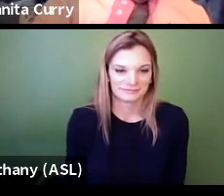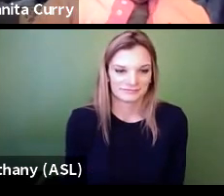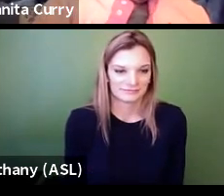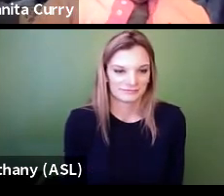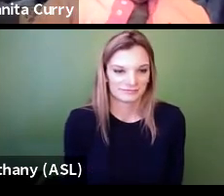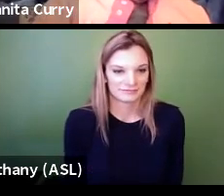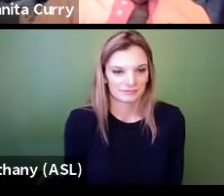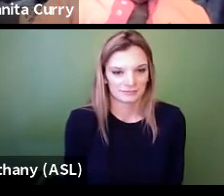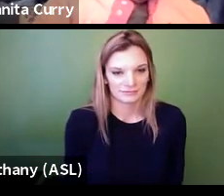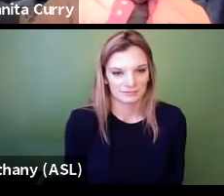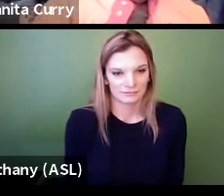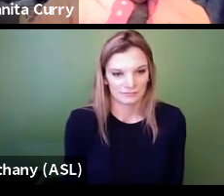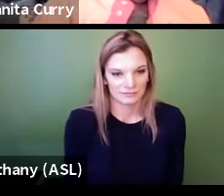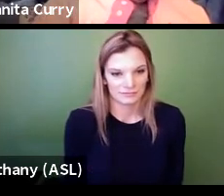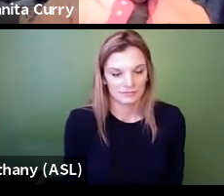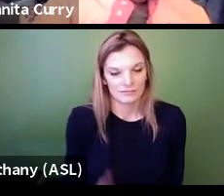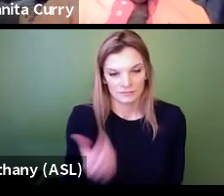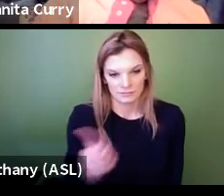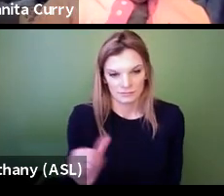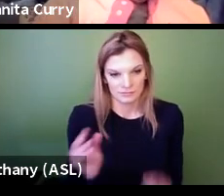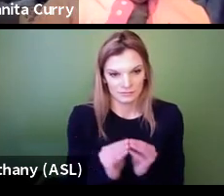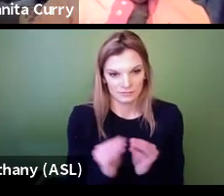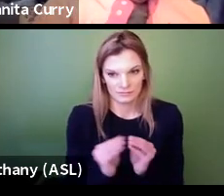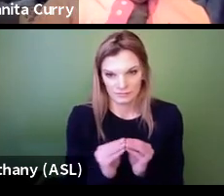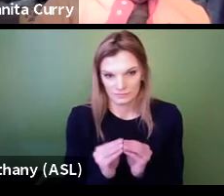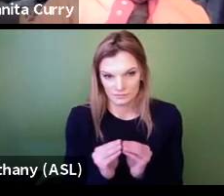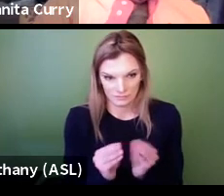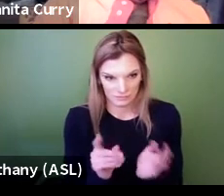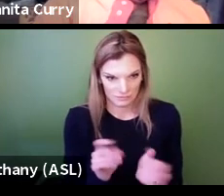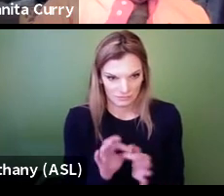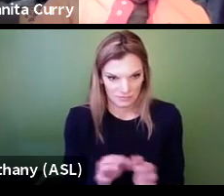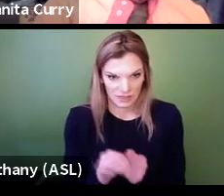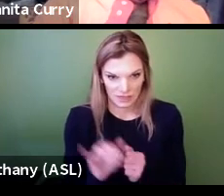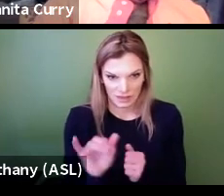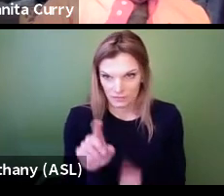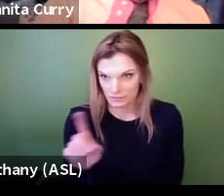Okay. Anything else on that, Sue?